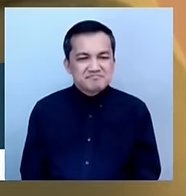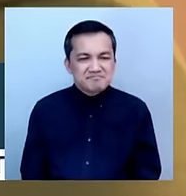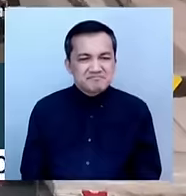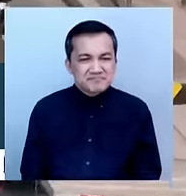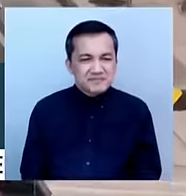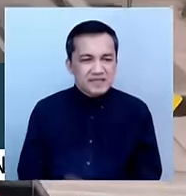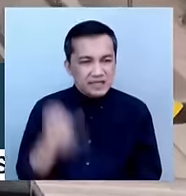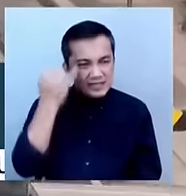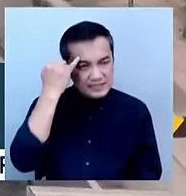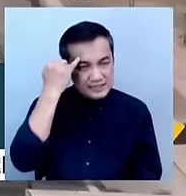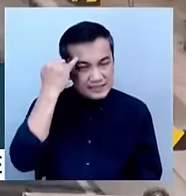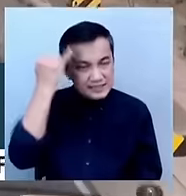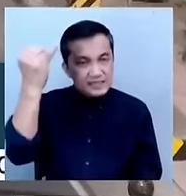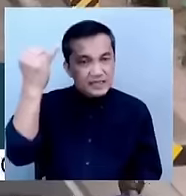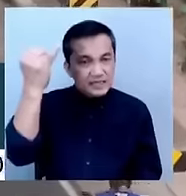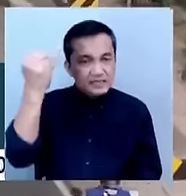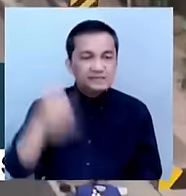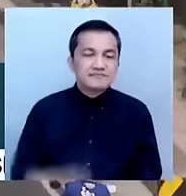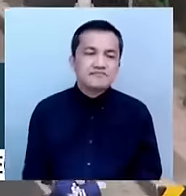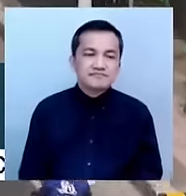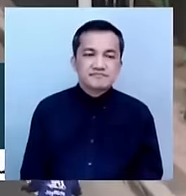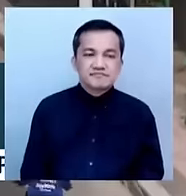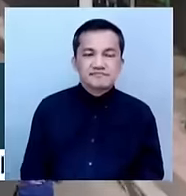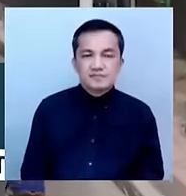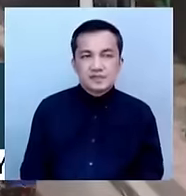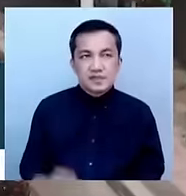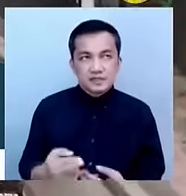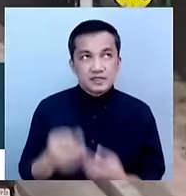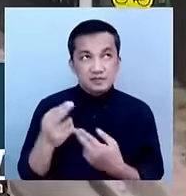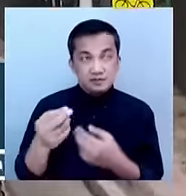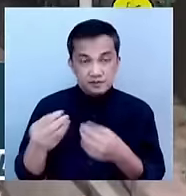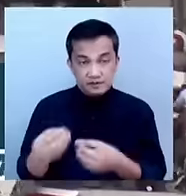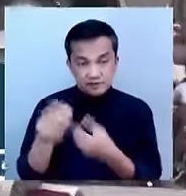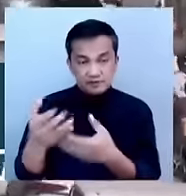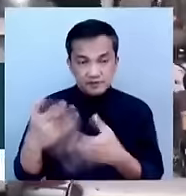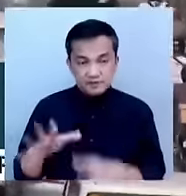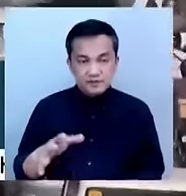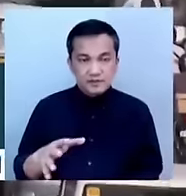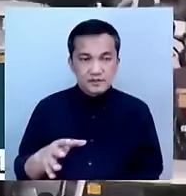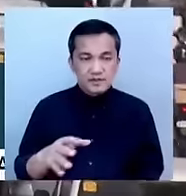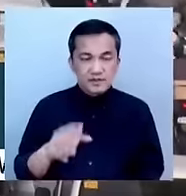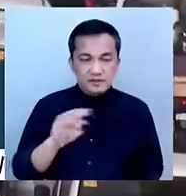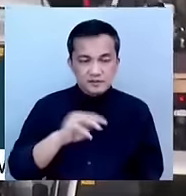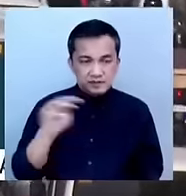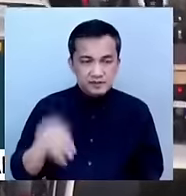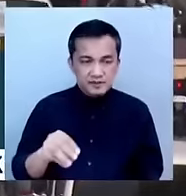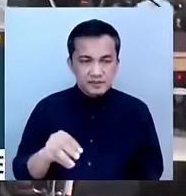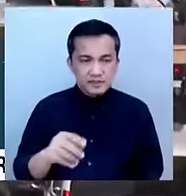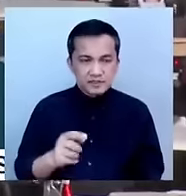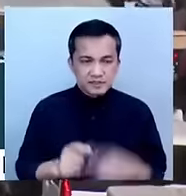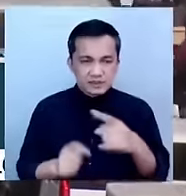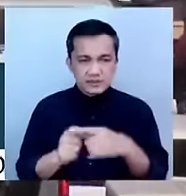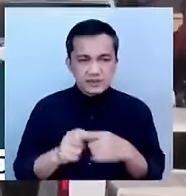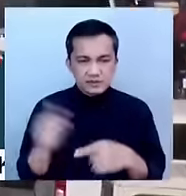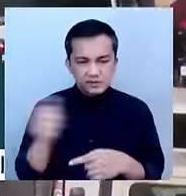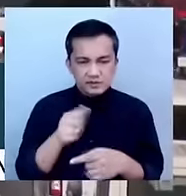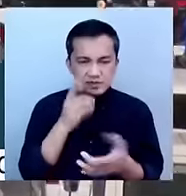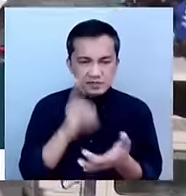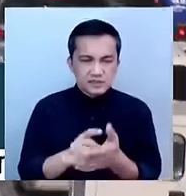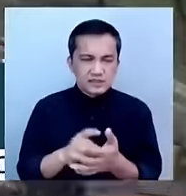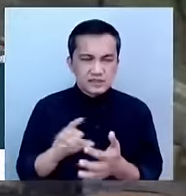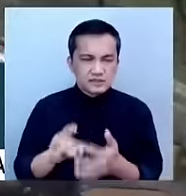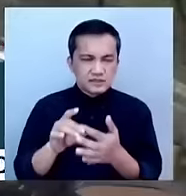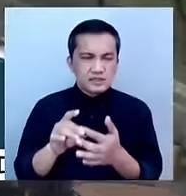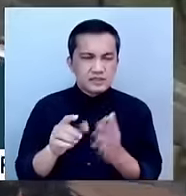idea. The recommendation were issued after Metro Manila topped a transportation data specialist list of metro